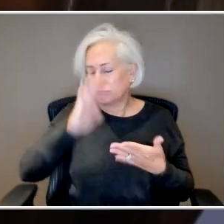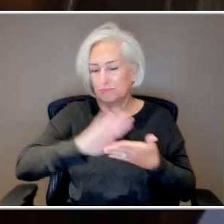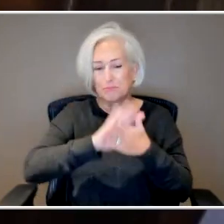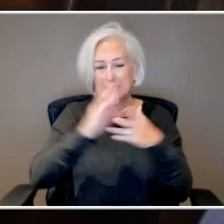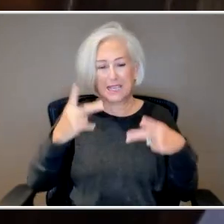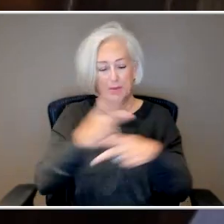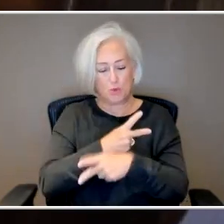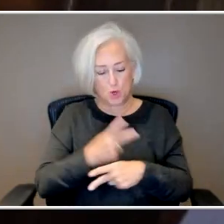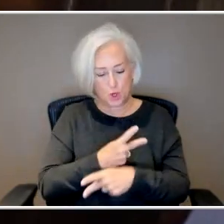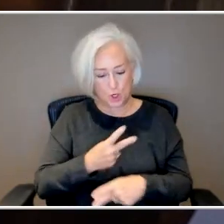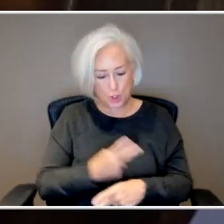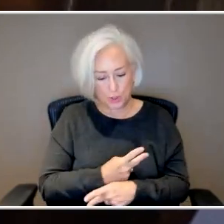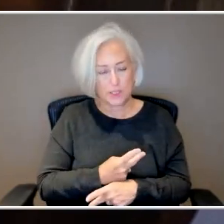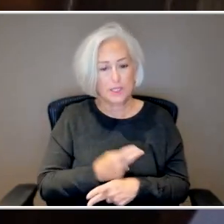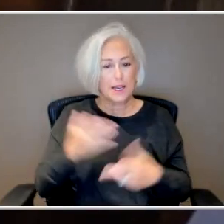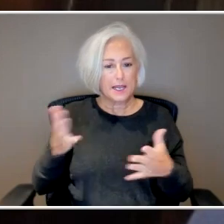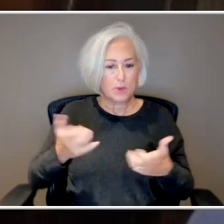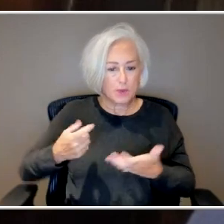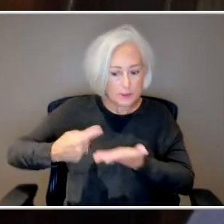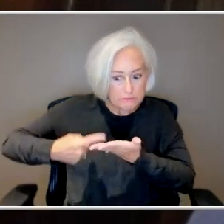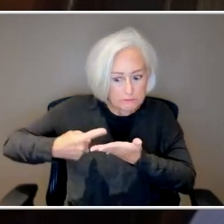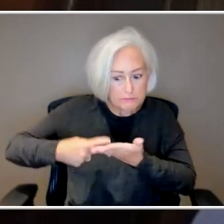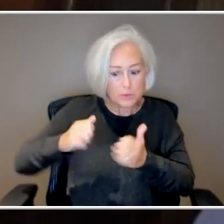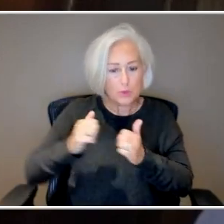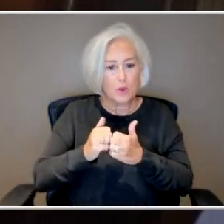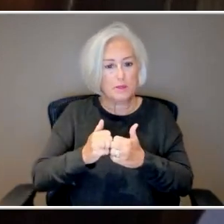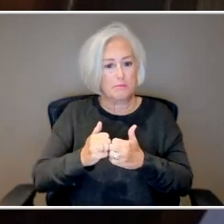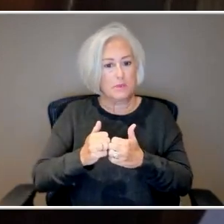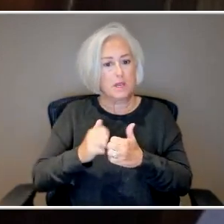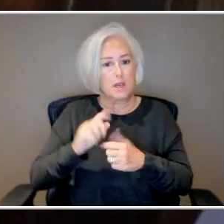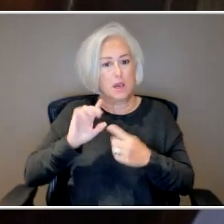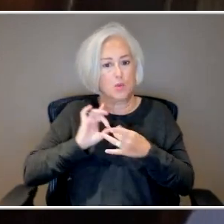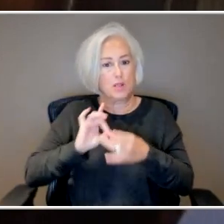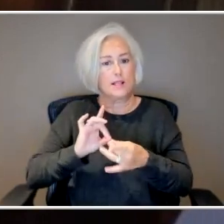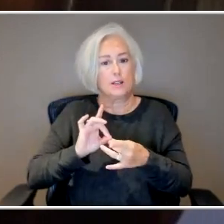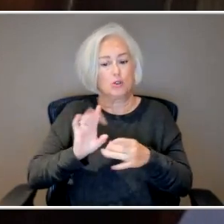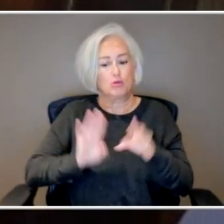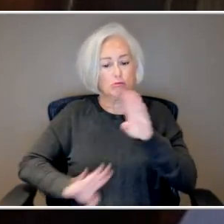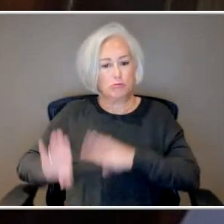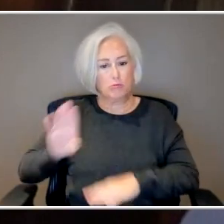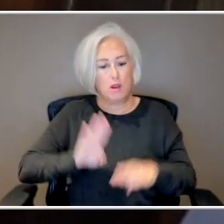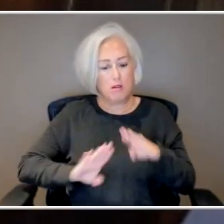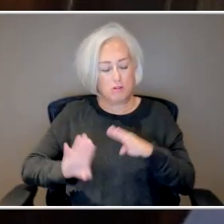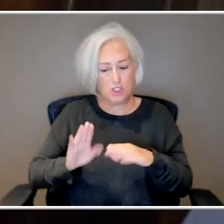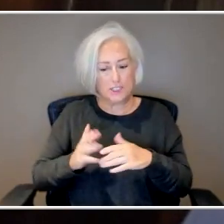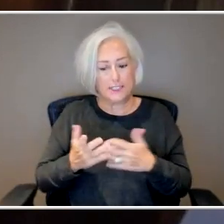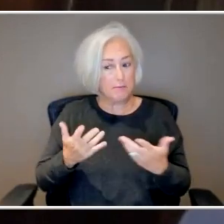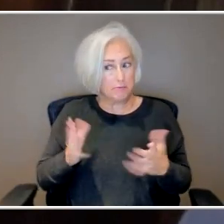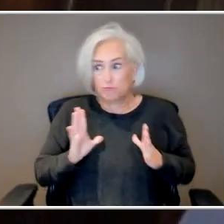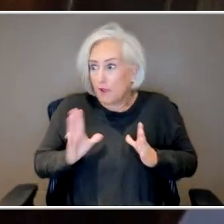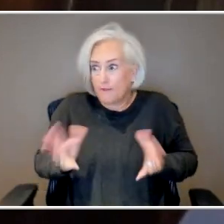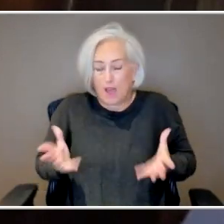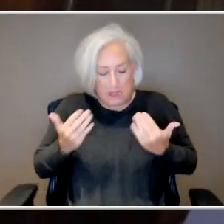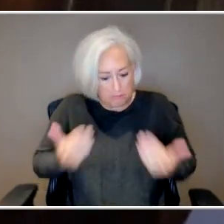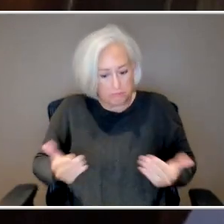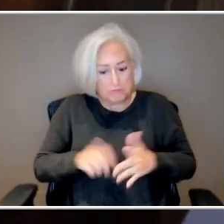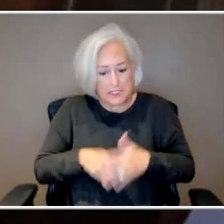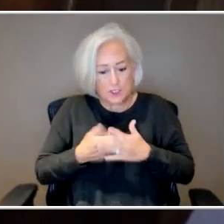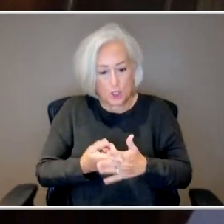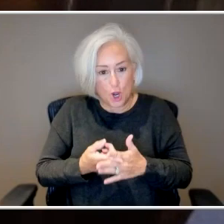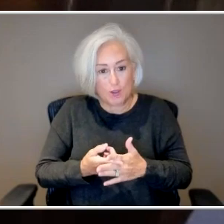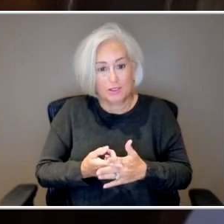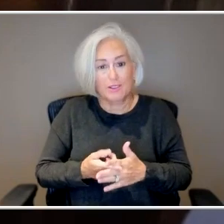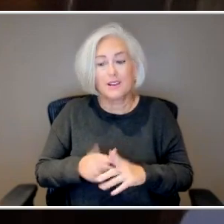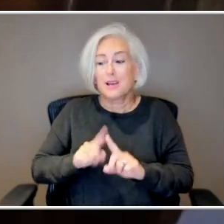about biological, and I said, I'm fine with that. Let's get it started. Well, unfortunately, through his office